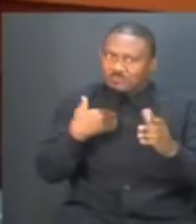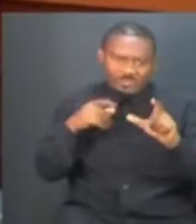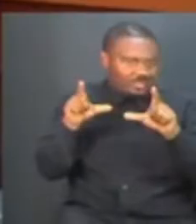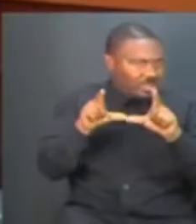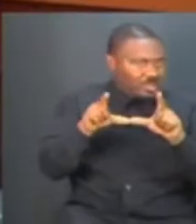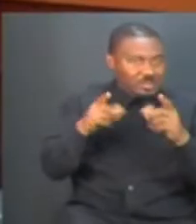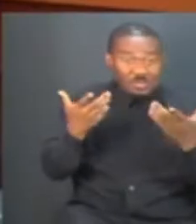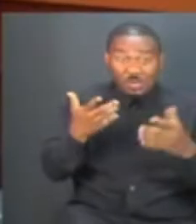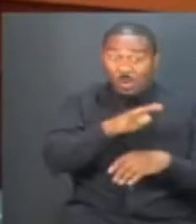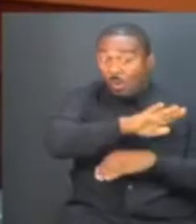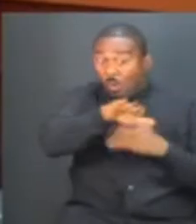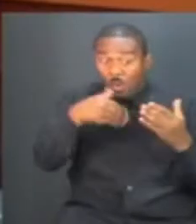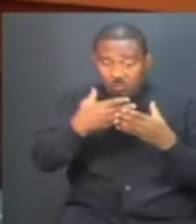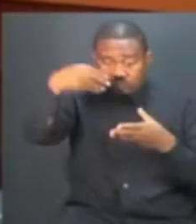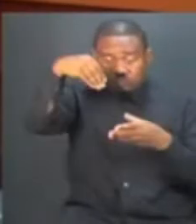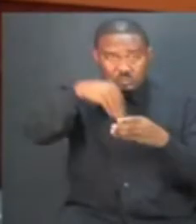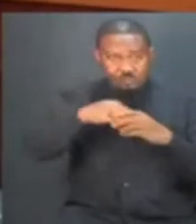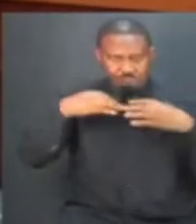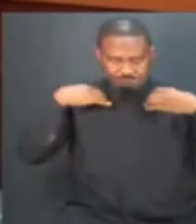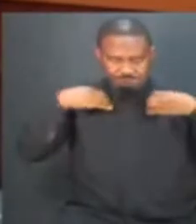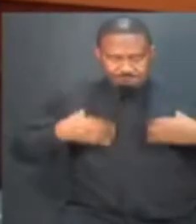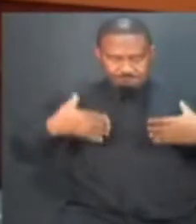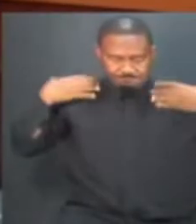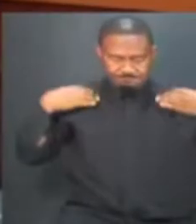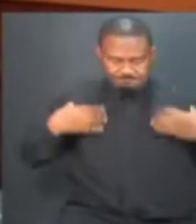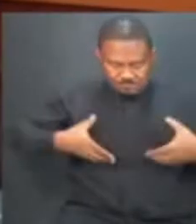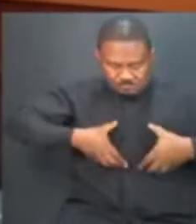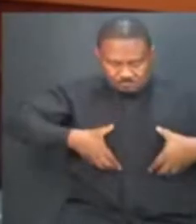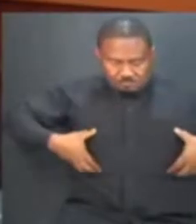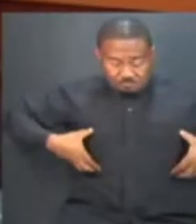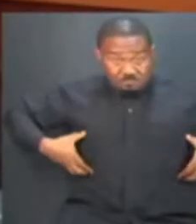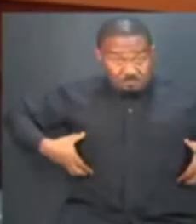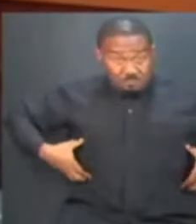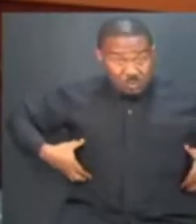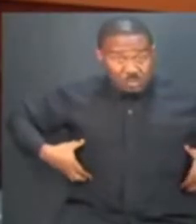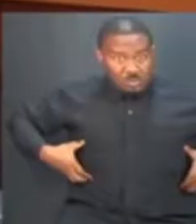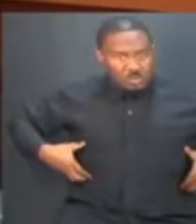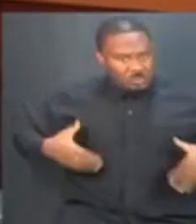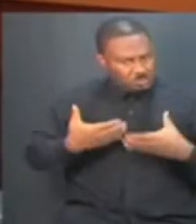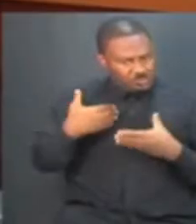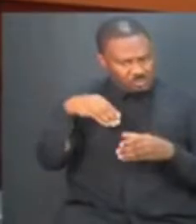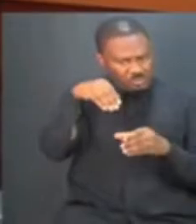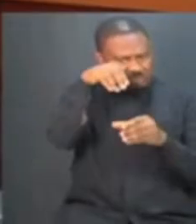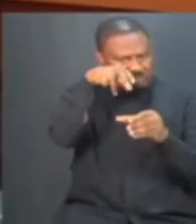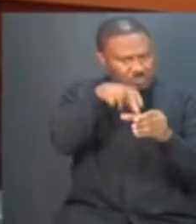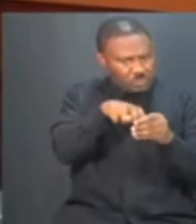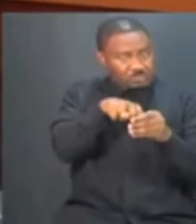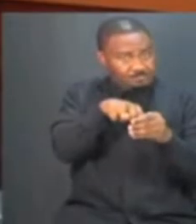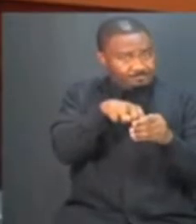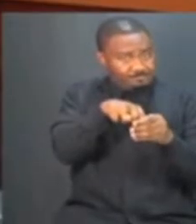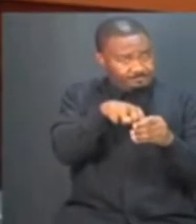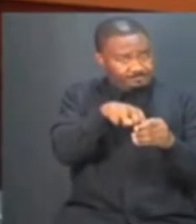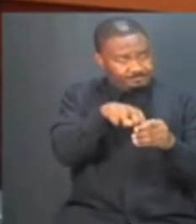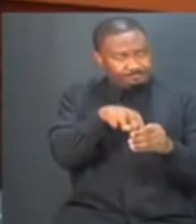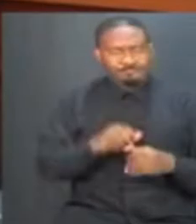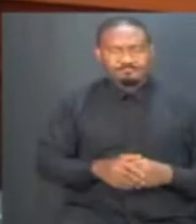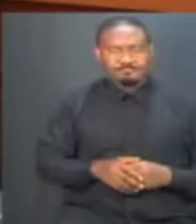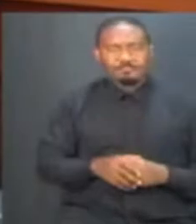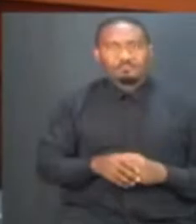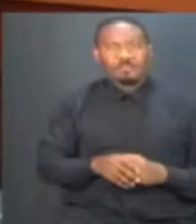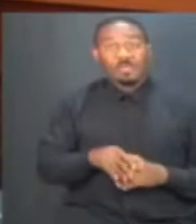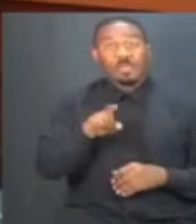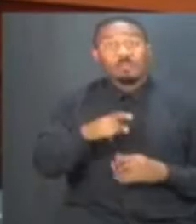wears a life jacket before boarding. In this regard, Mr. Speaker, I wish to